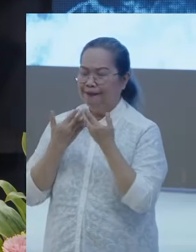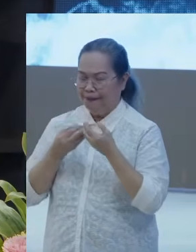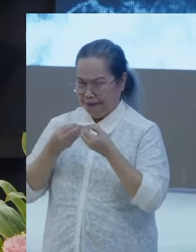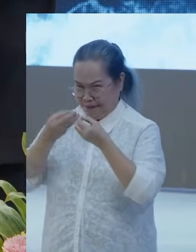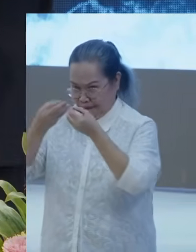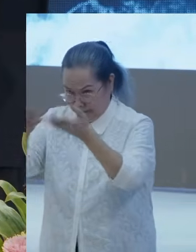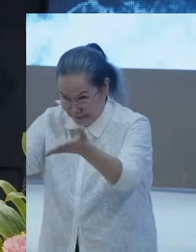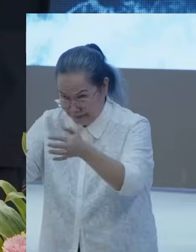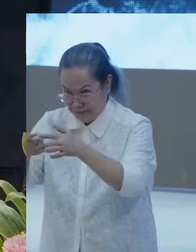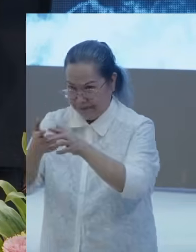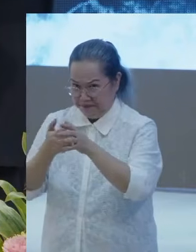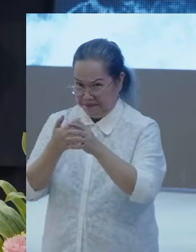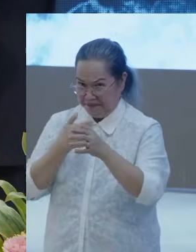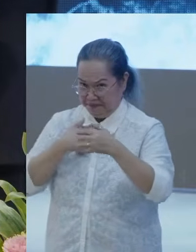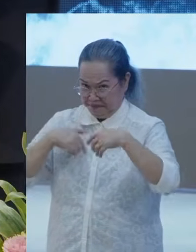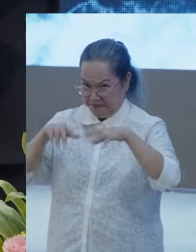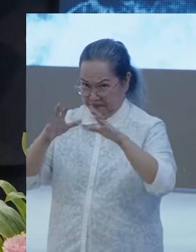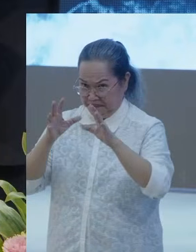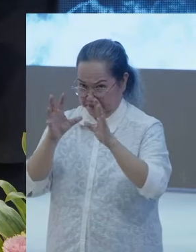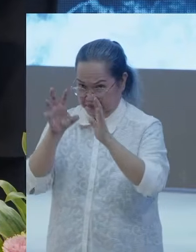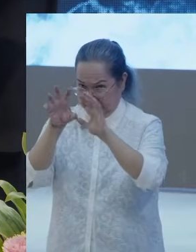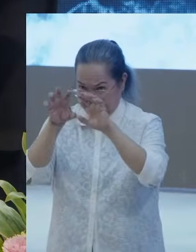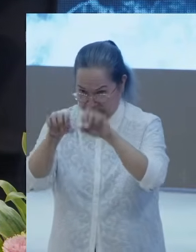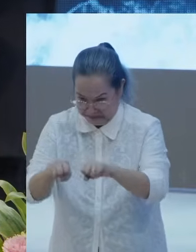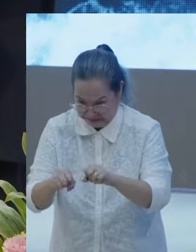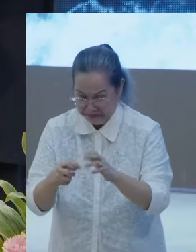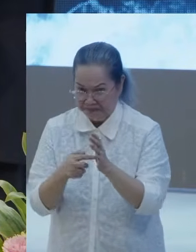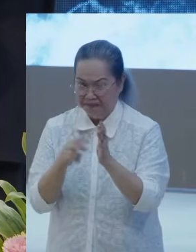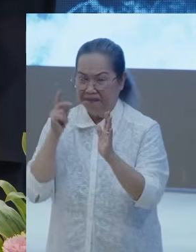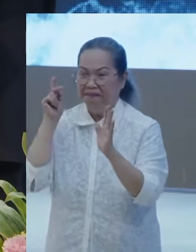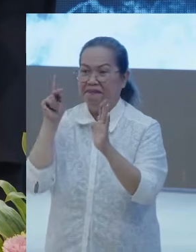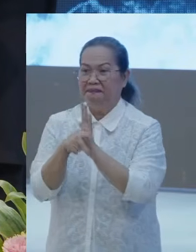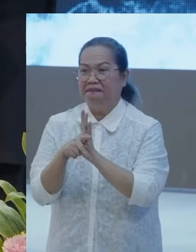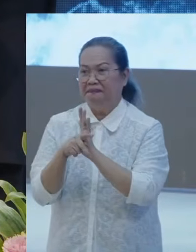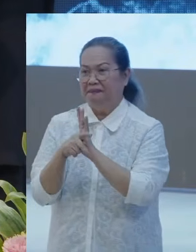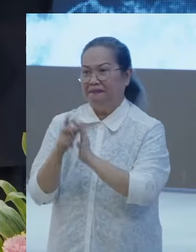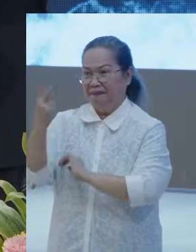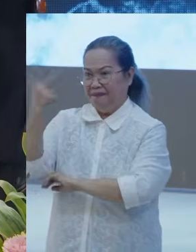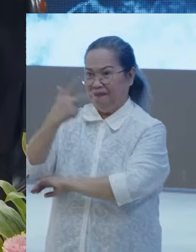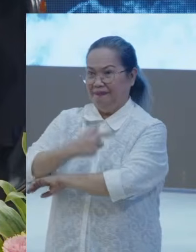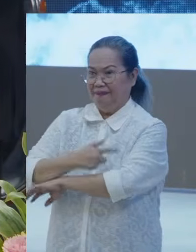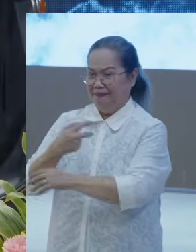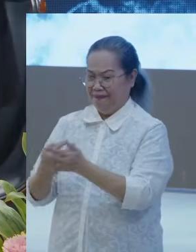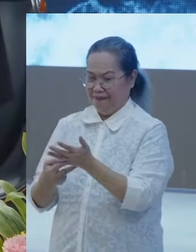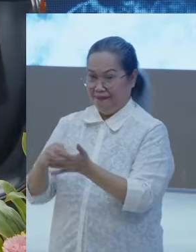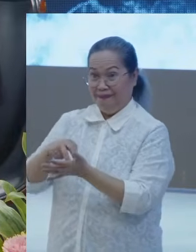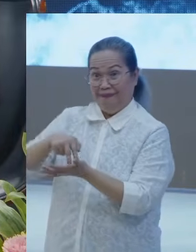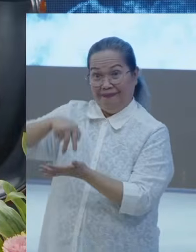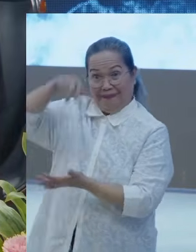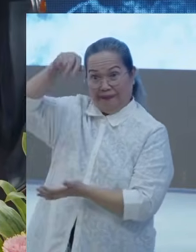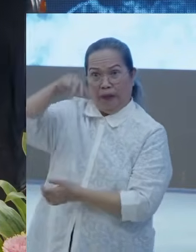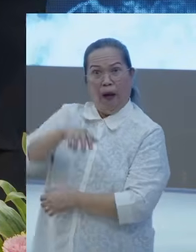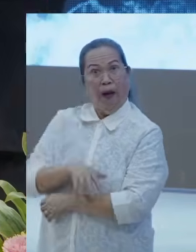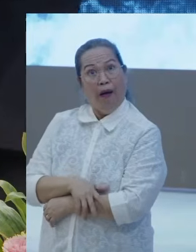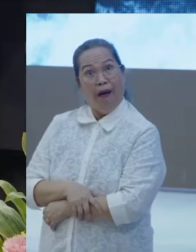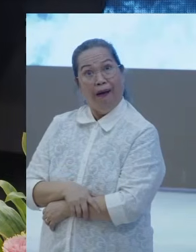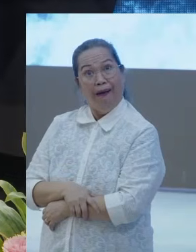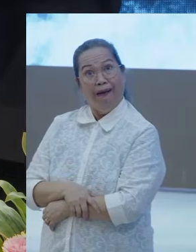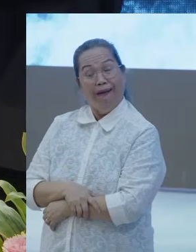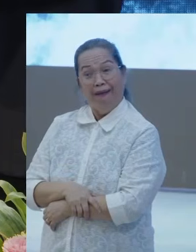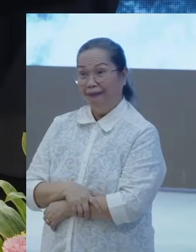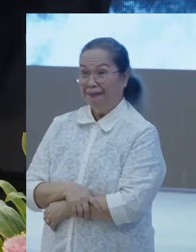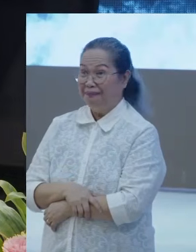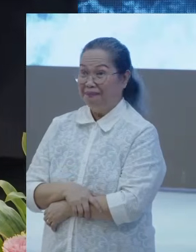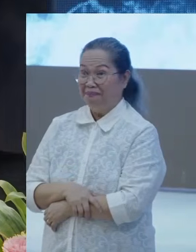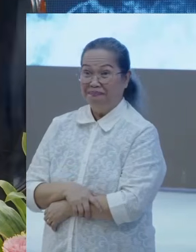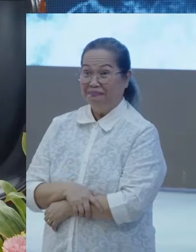men. They will kill me and I will be raised on the third day. Huh? So kung paano hindi